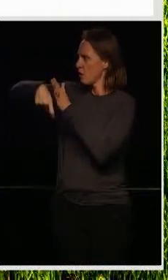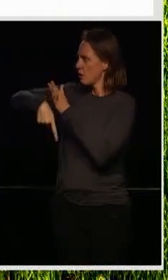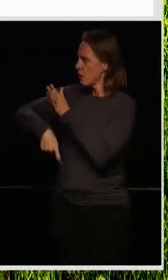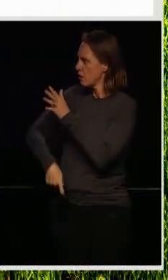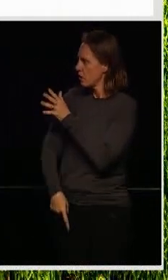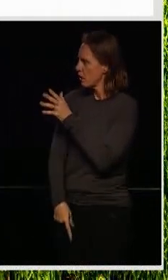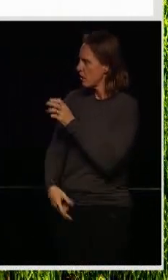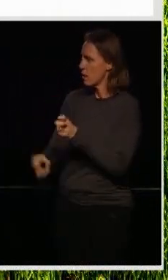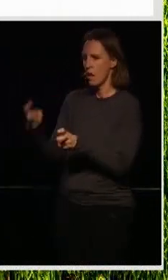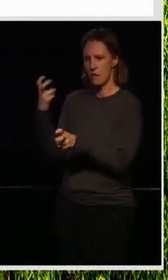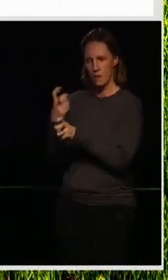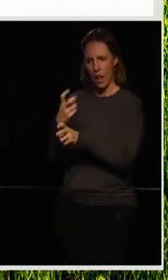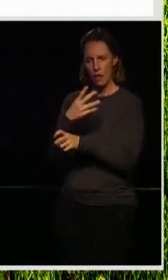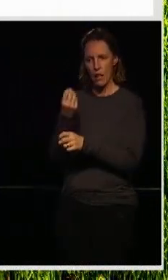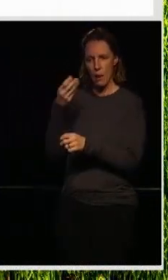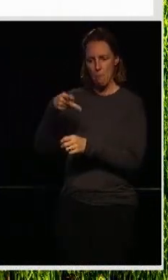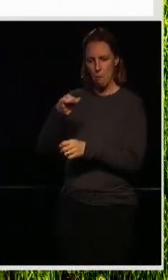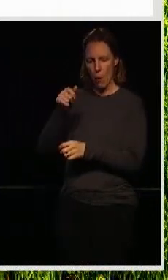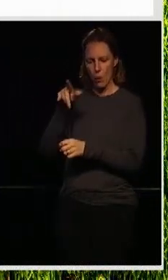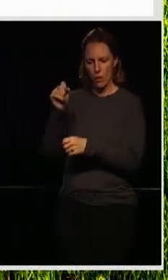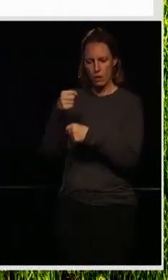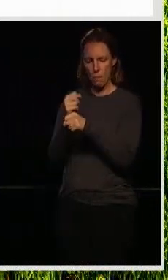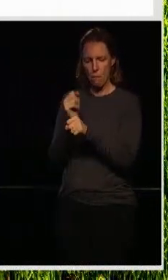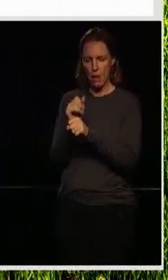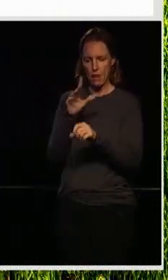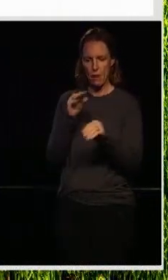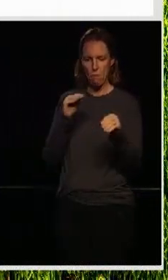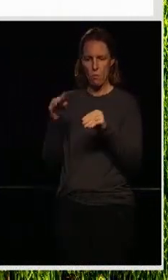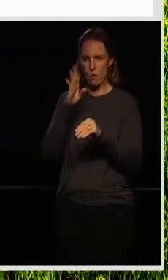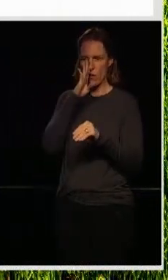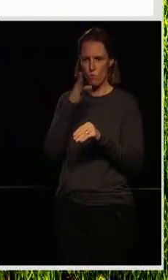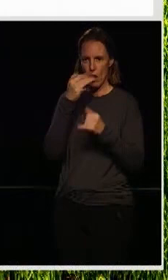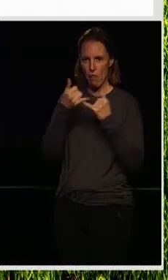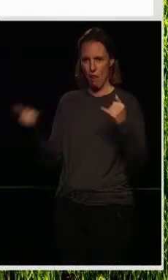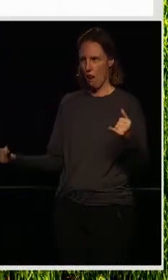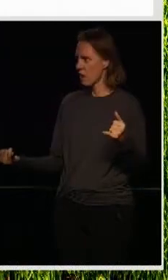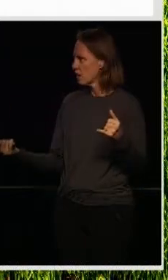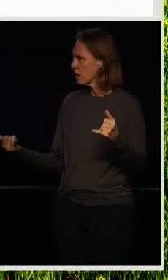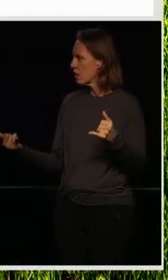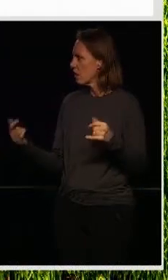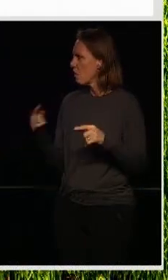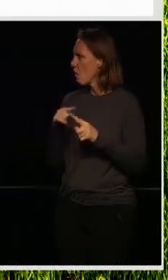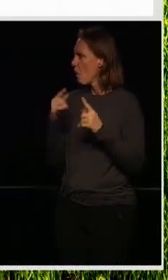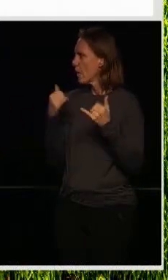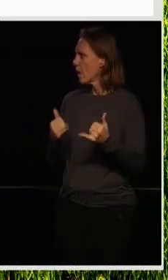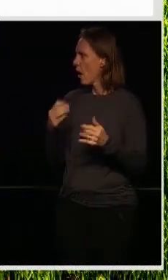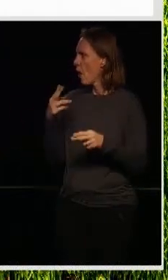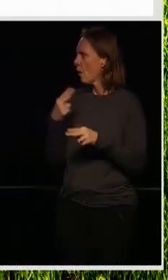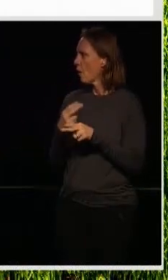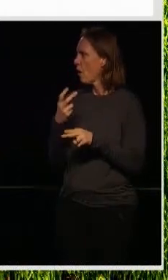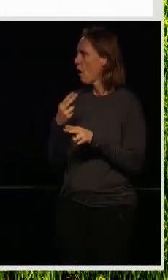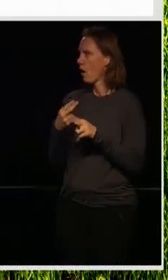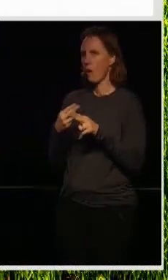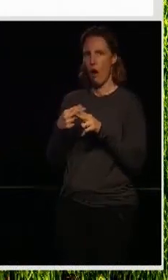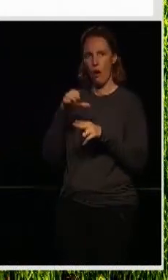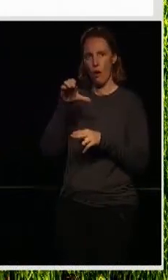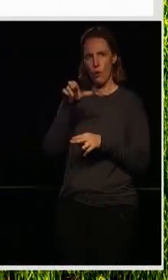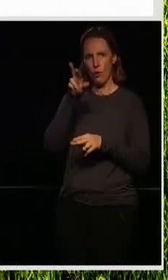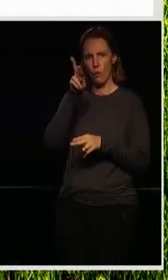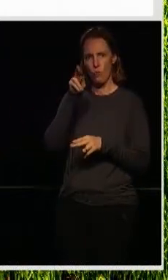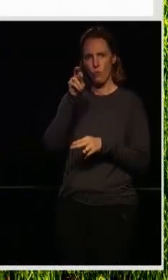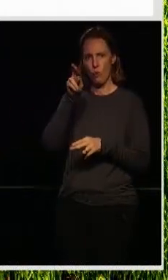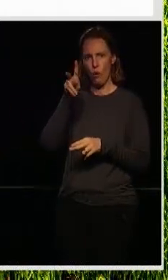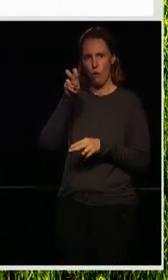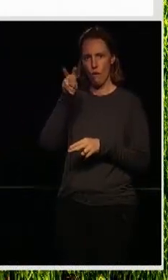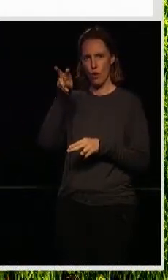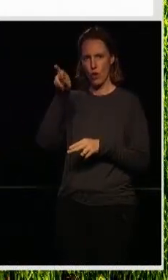bulk solids and powders makes the object move in a straight line, or what we now call the Crover effect. We have already